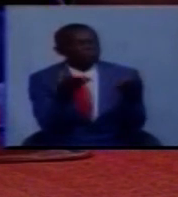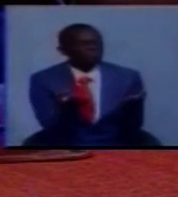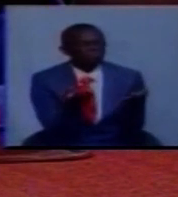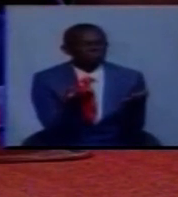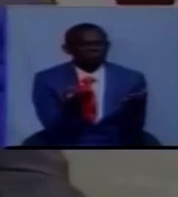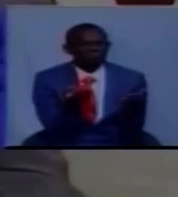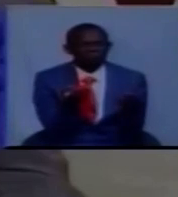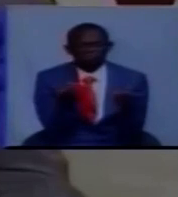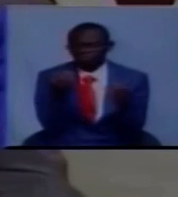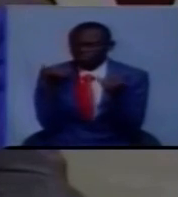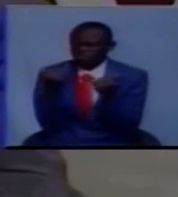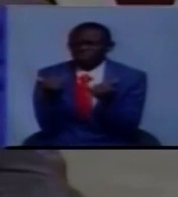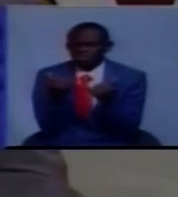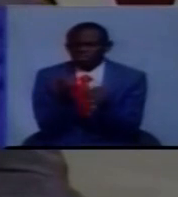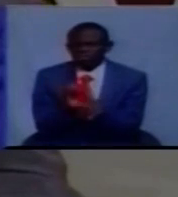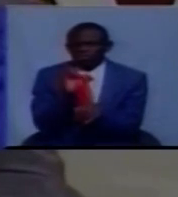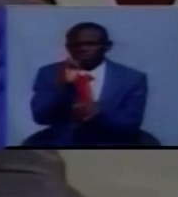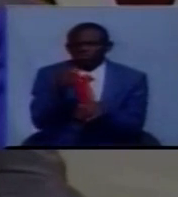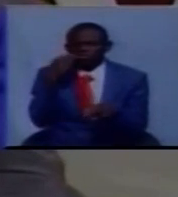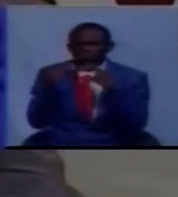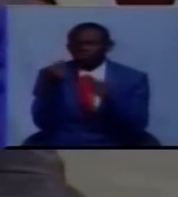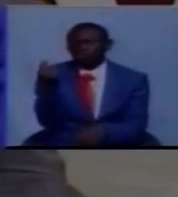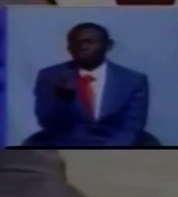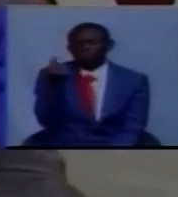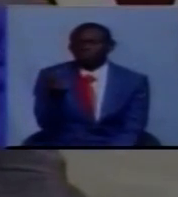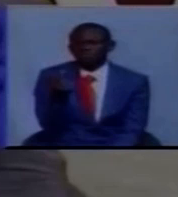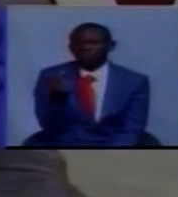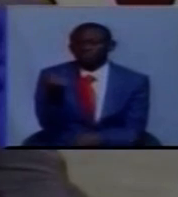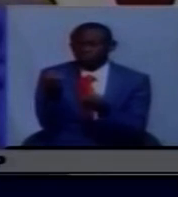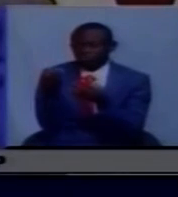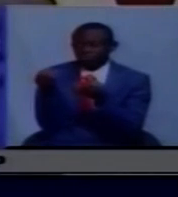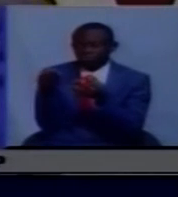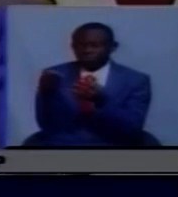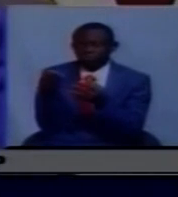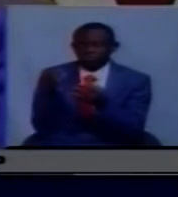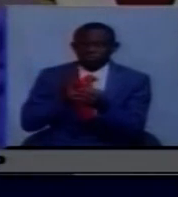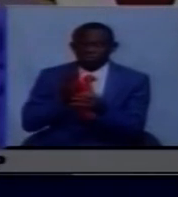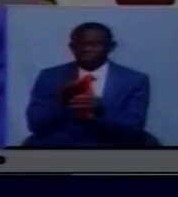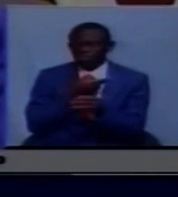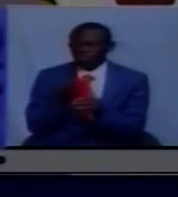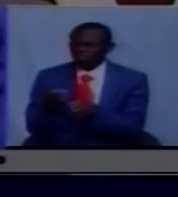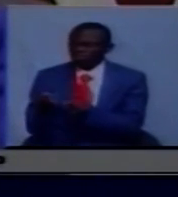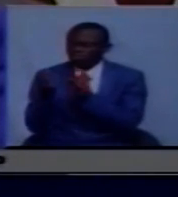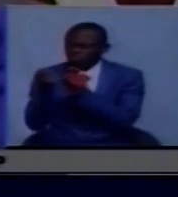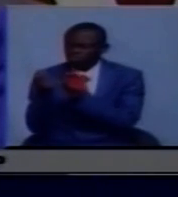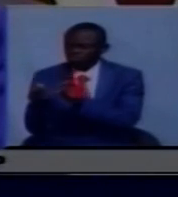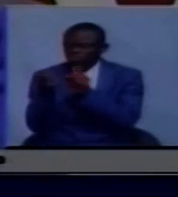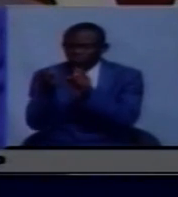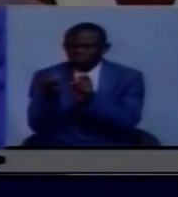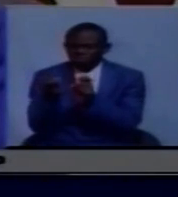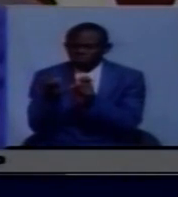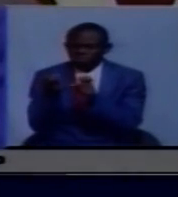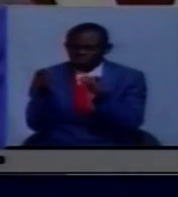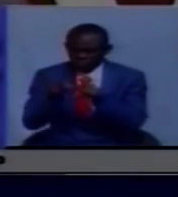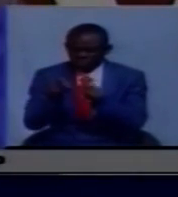that's the only one I can say. Yeah, because most of them, we are able to deal with them, we negotiate. They become reasonable. Even Intercontinental now, I think with